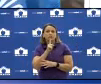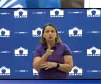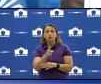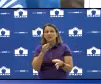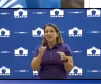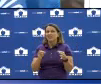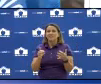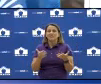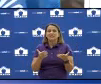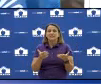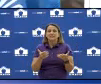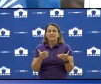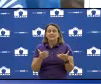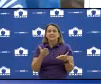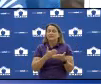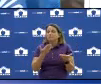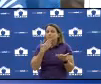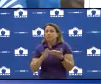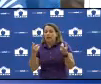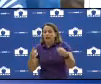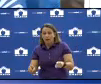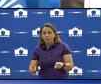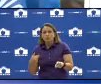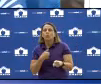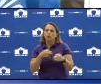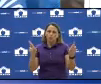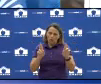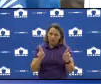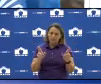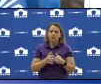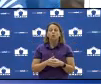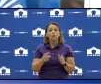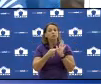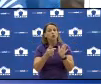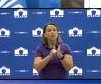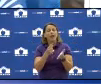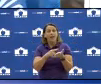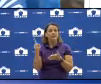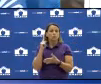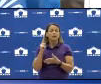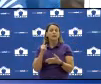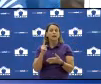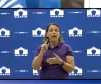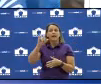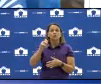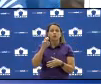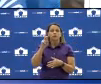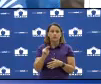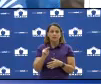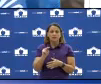in any crisis that we're ready to serve. And we demonstrated that last week at